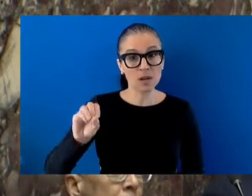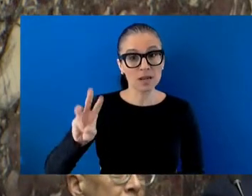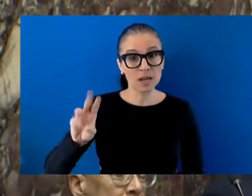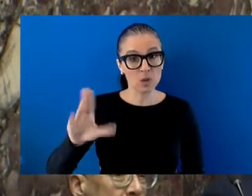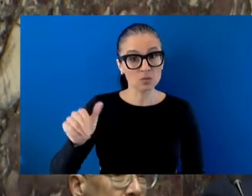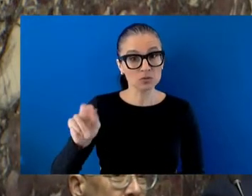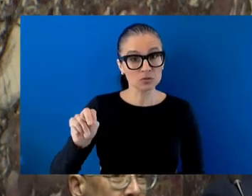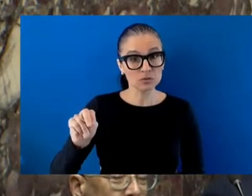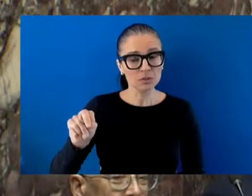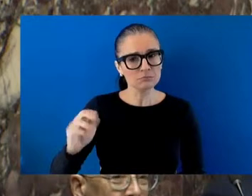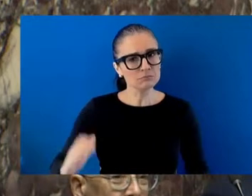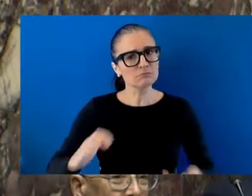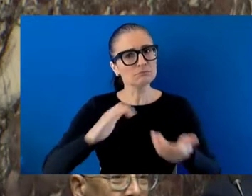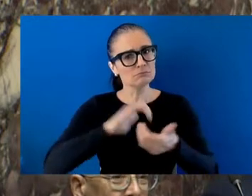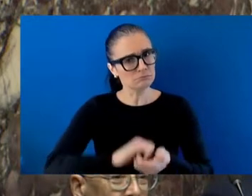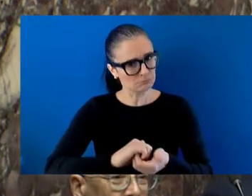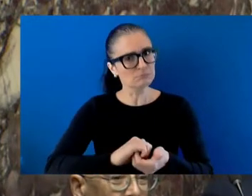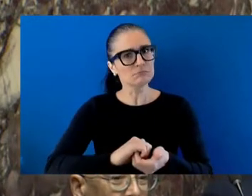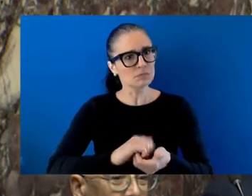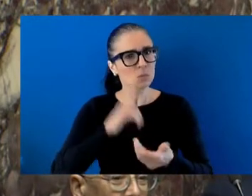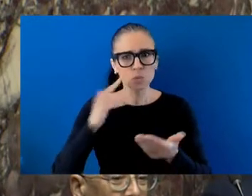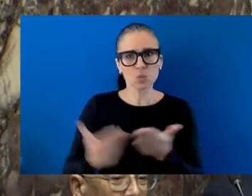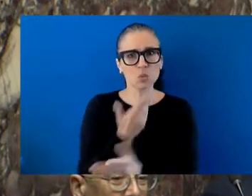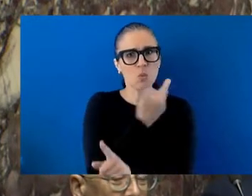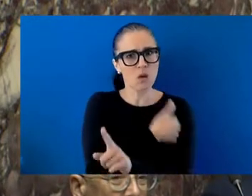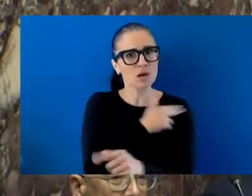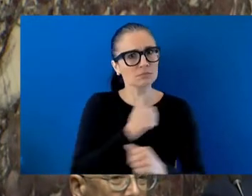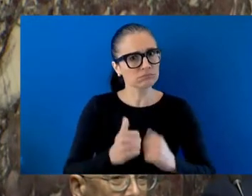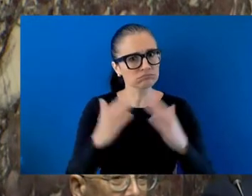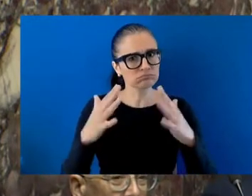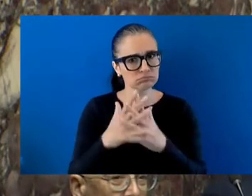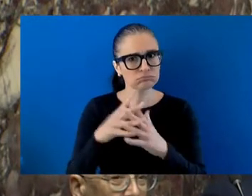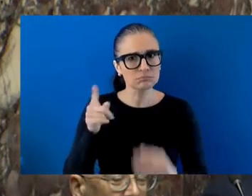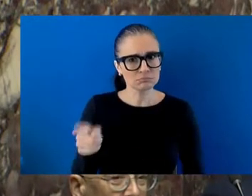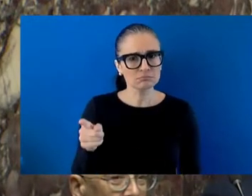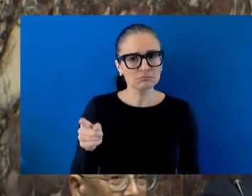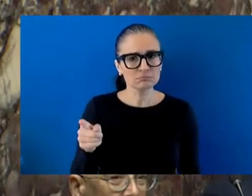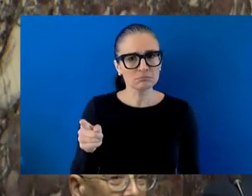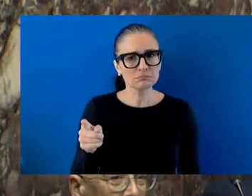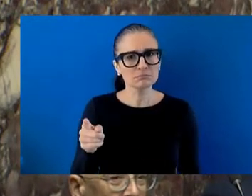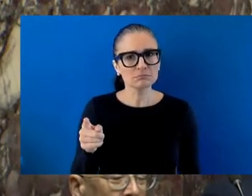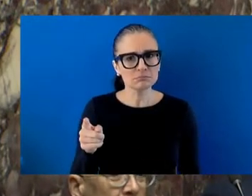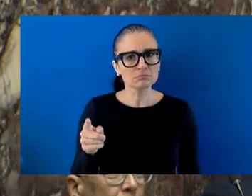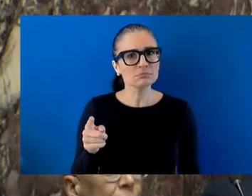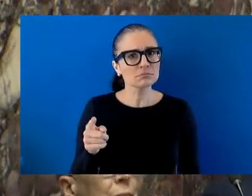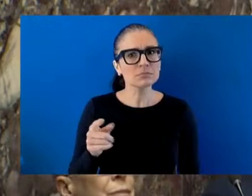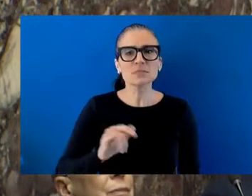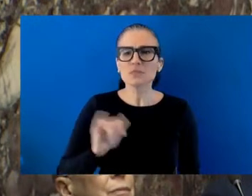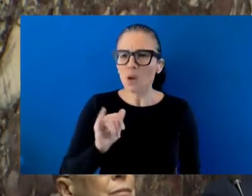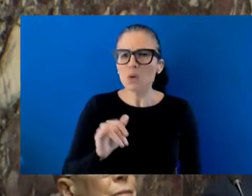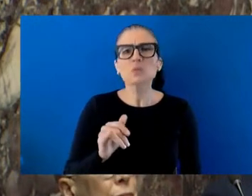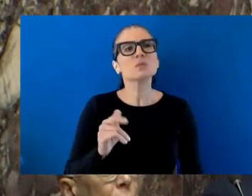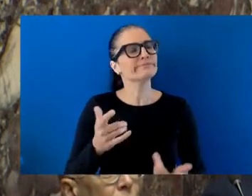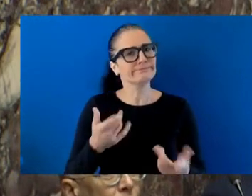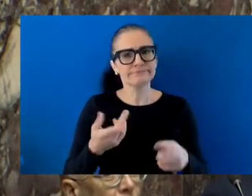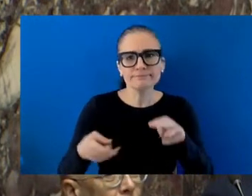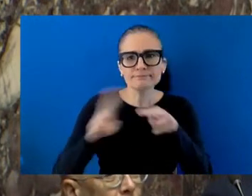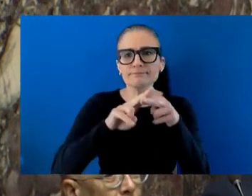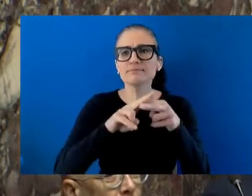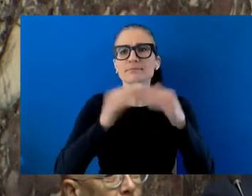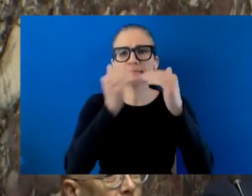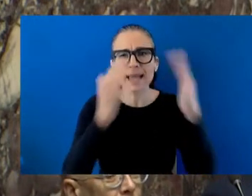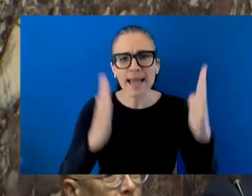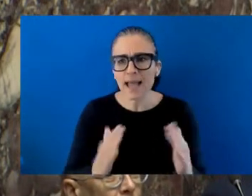to advance housing needs along with that project. And one of those progressive councillors, a previous Green